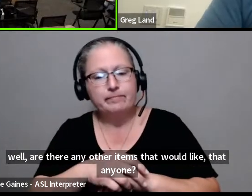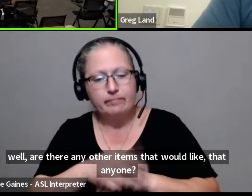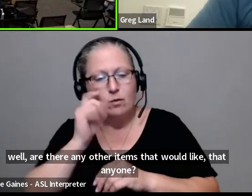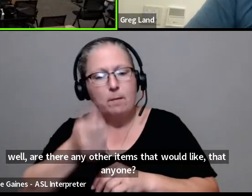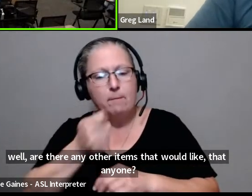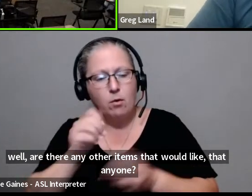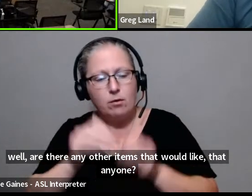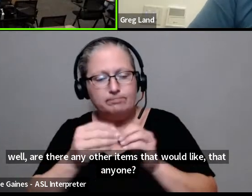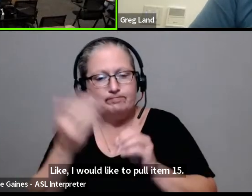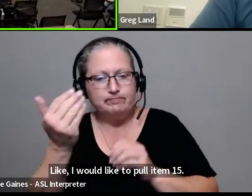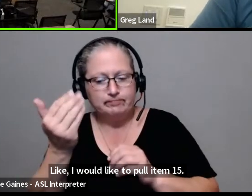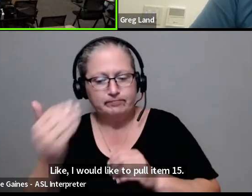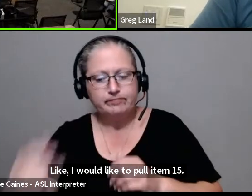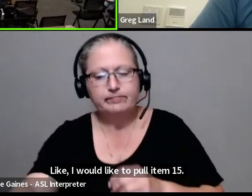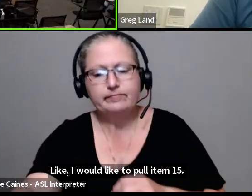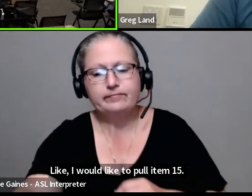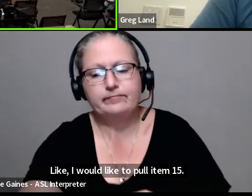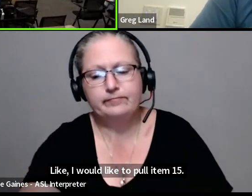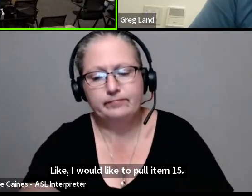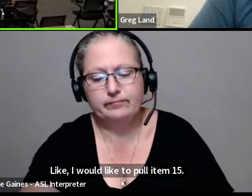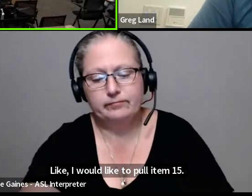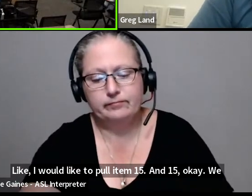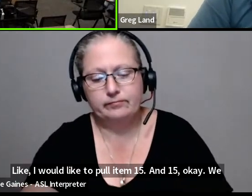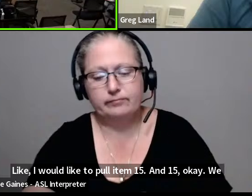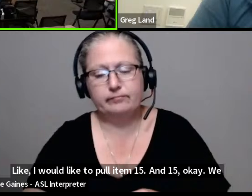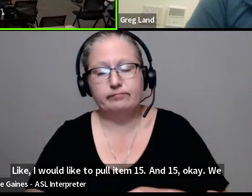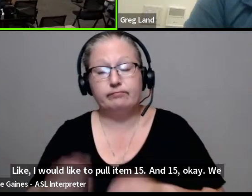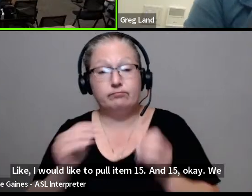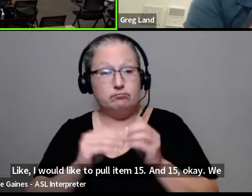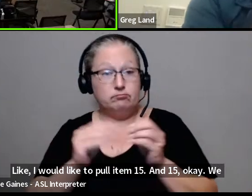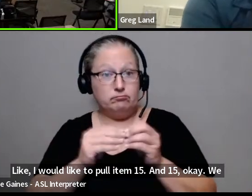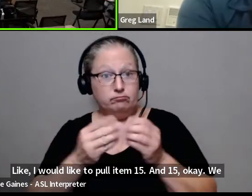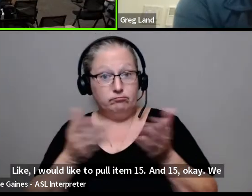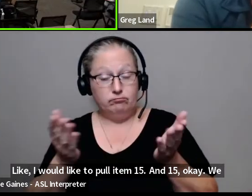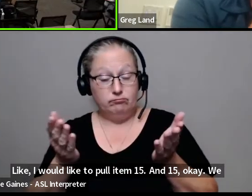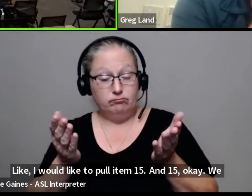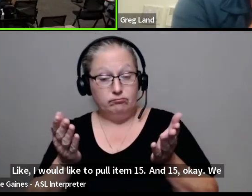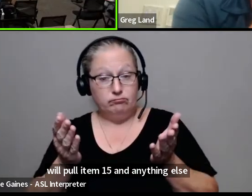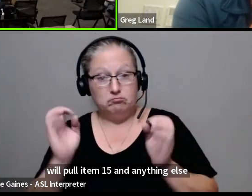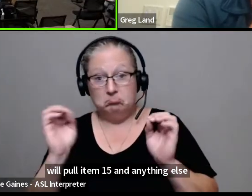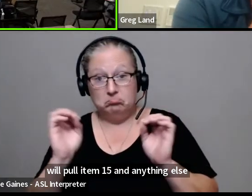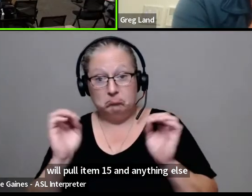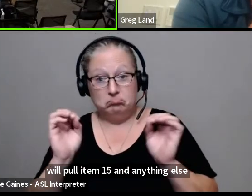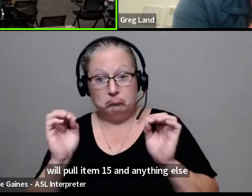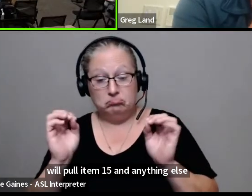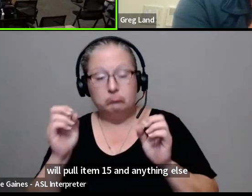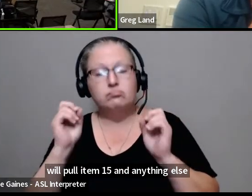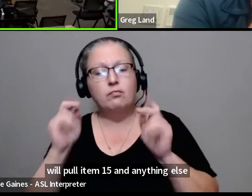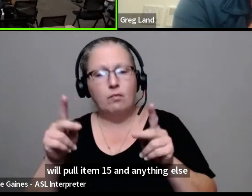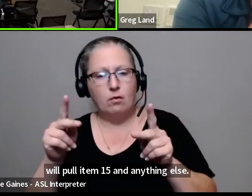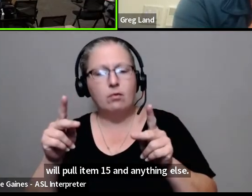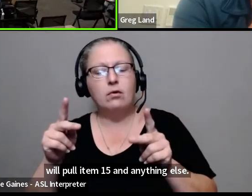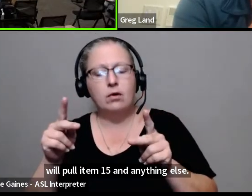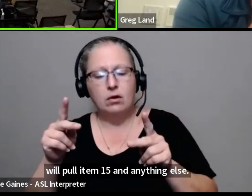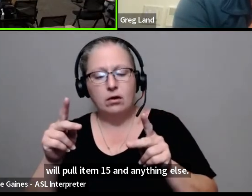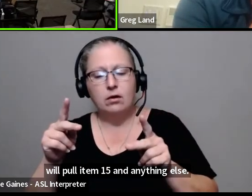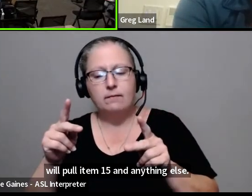pull item 15. And anything else? No? Okay, so we